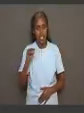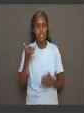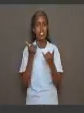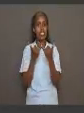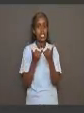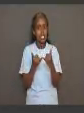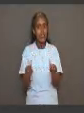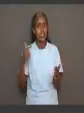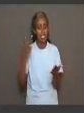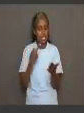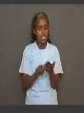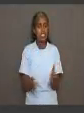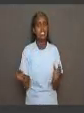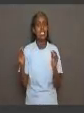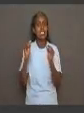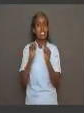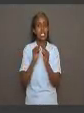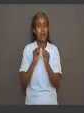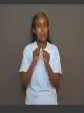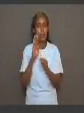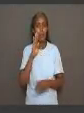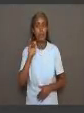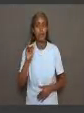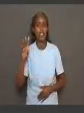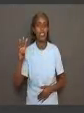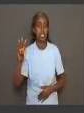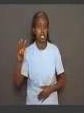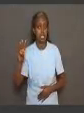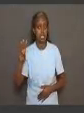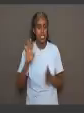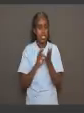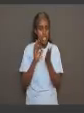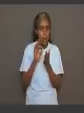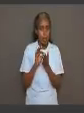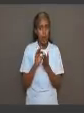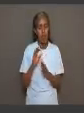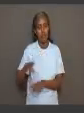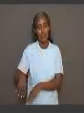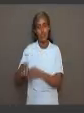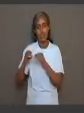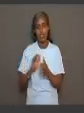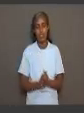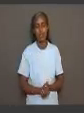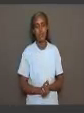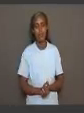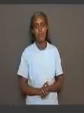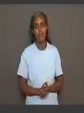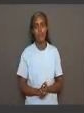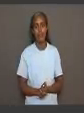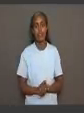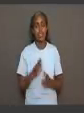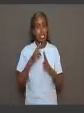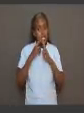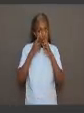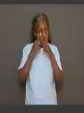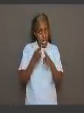divide this sum by 6, the number of students. The